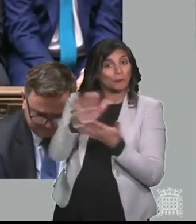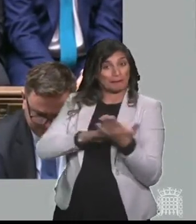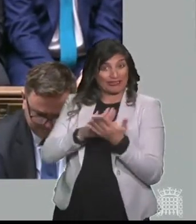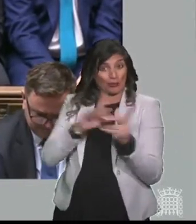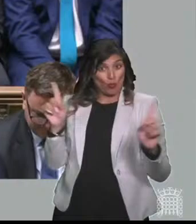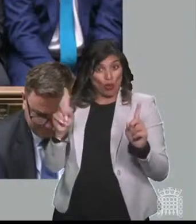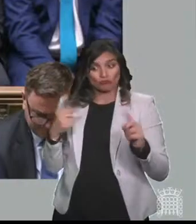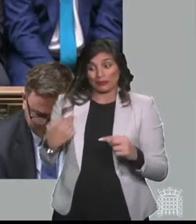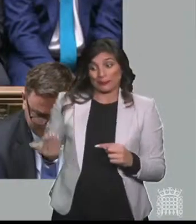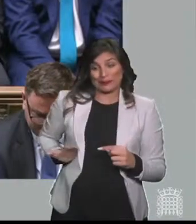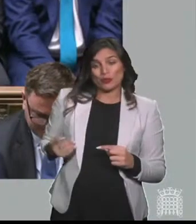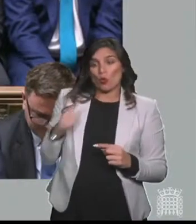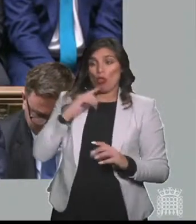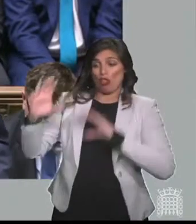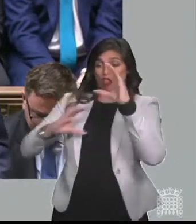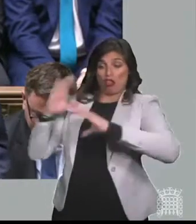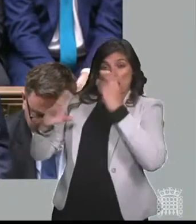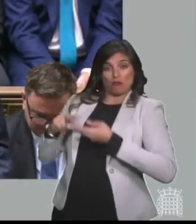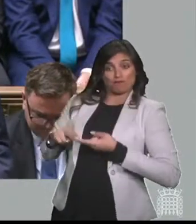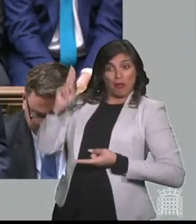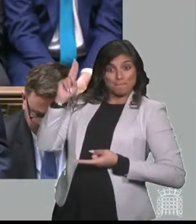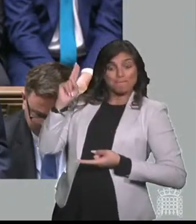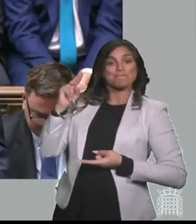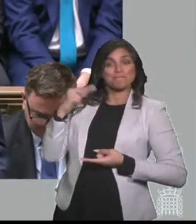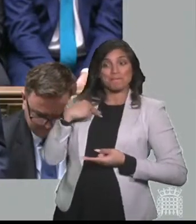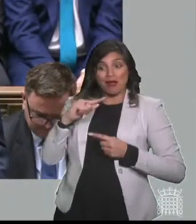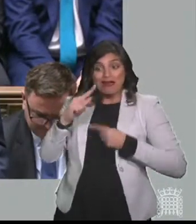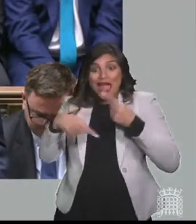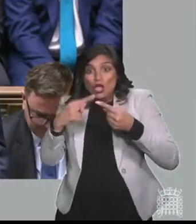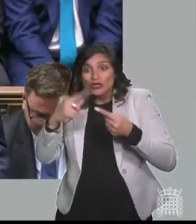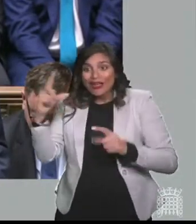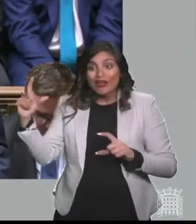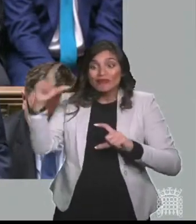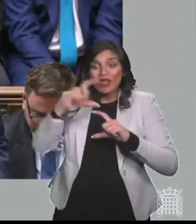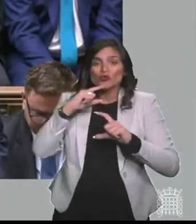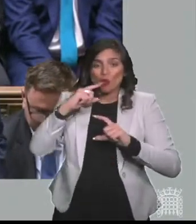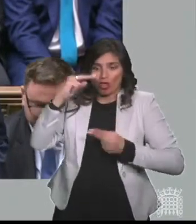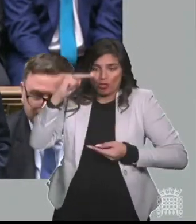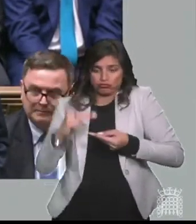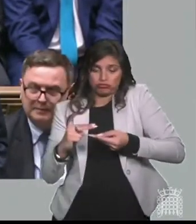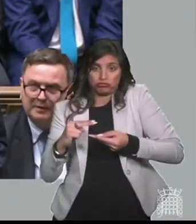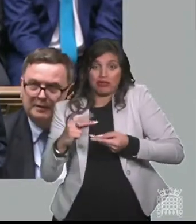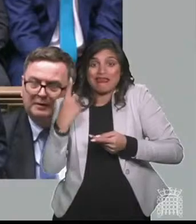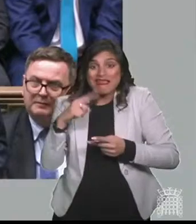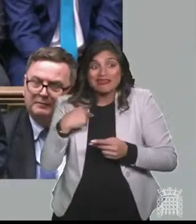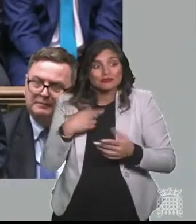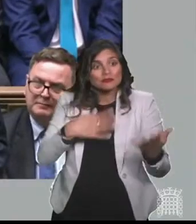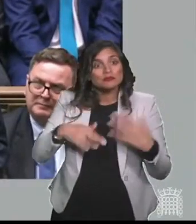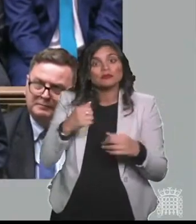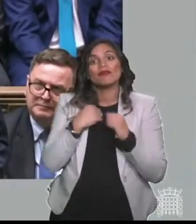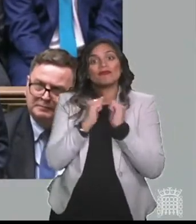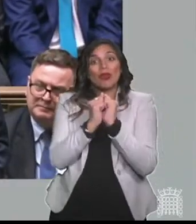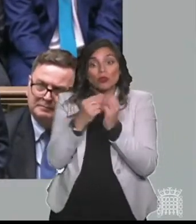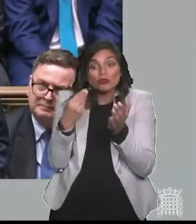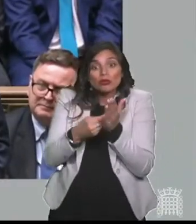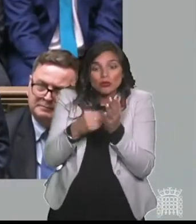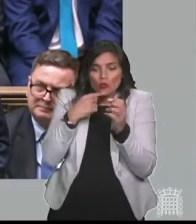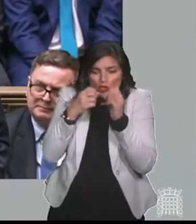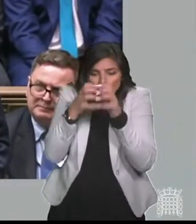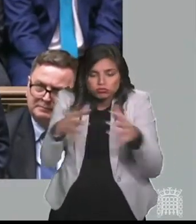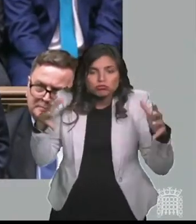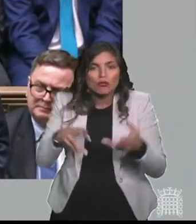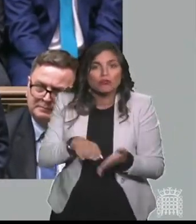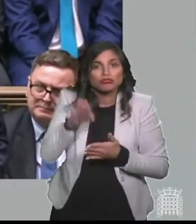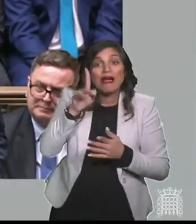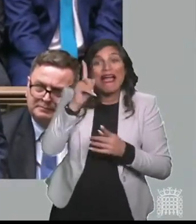into work, reduce inflation next year and increase GDP. But Conservatives also